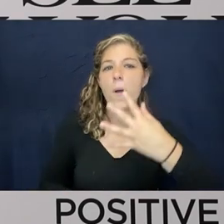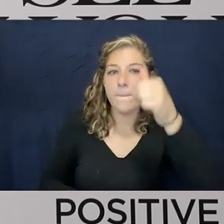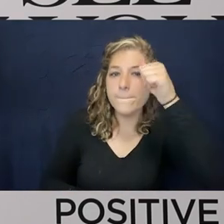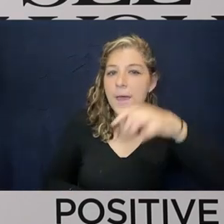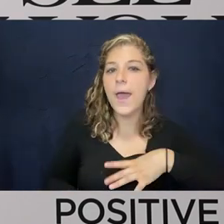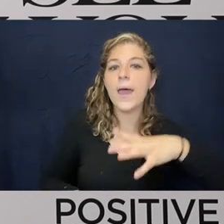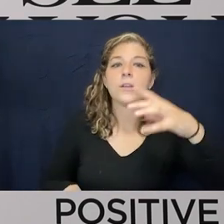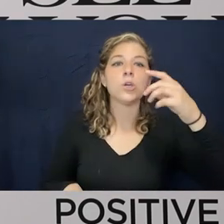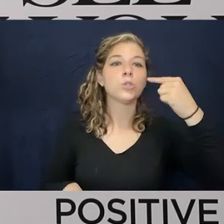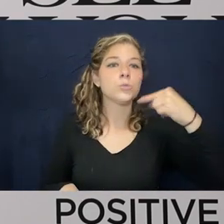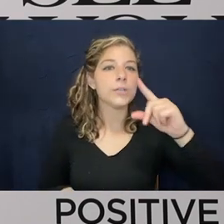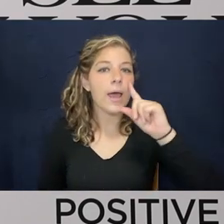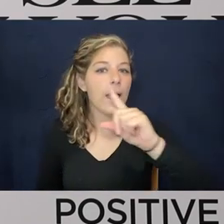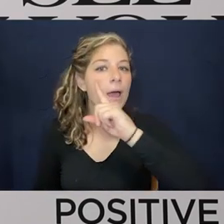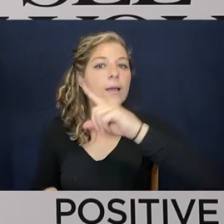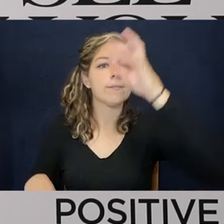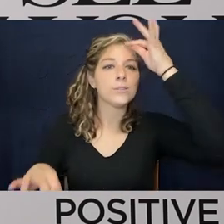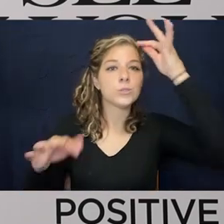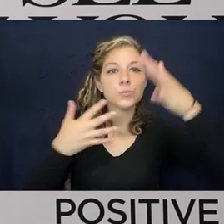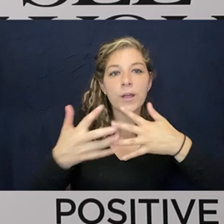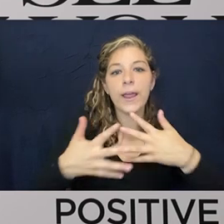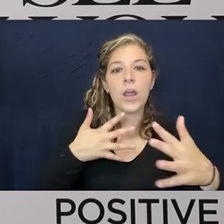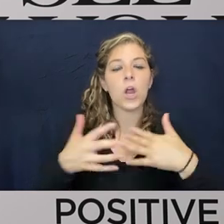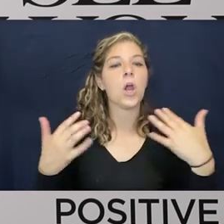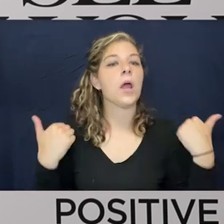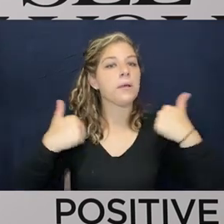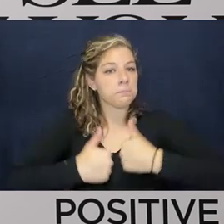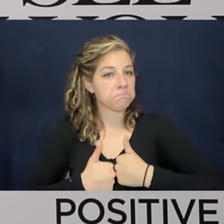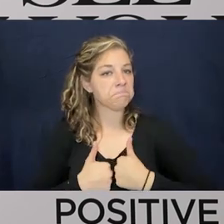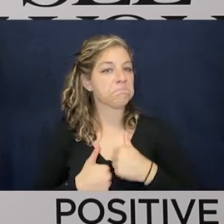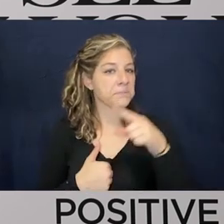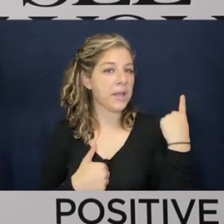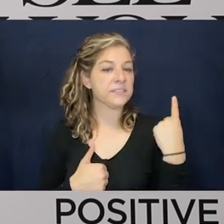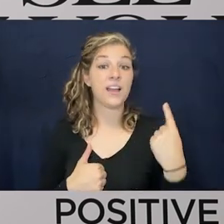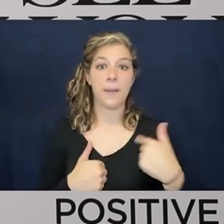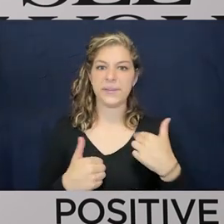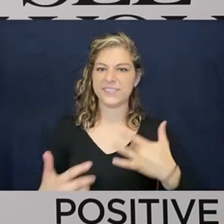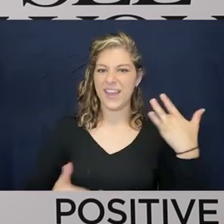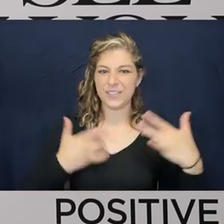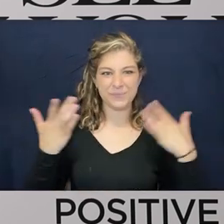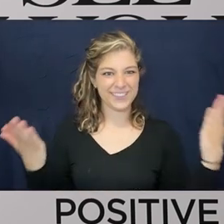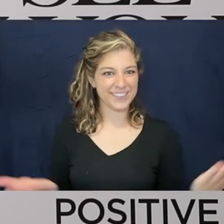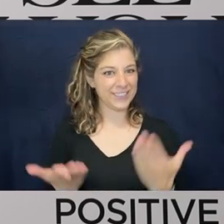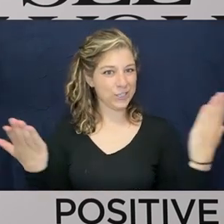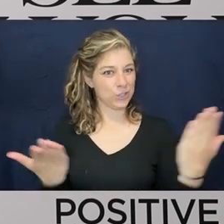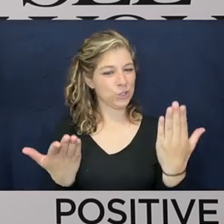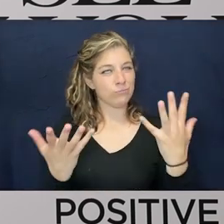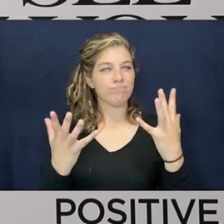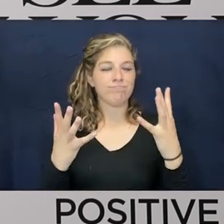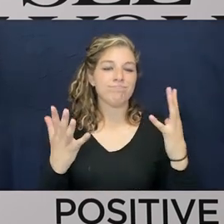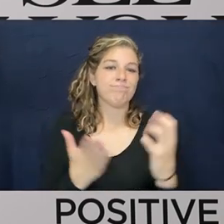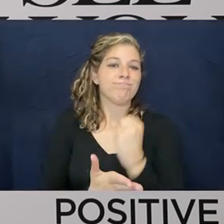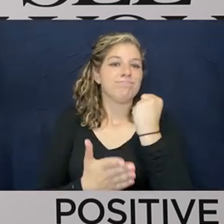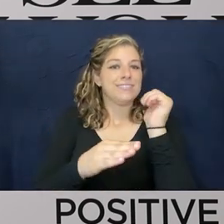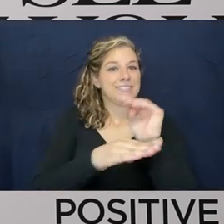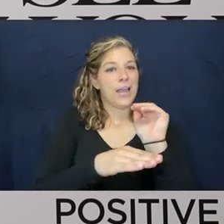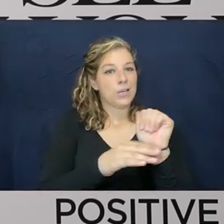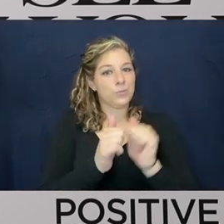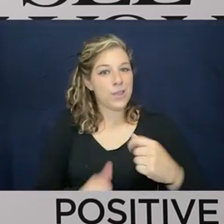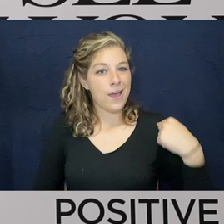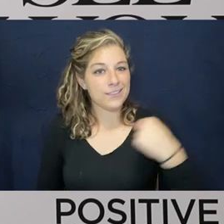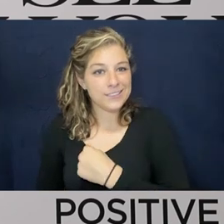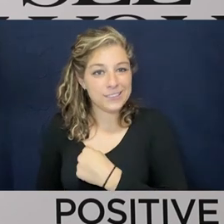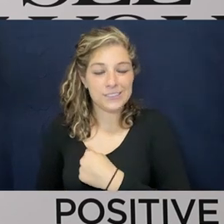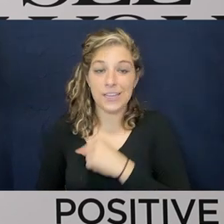hair, green eyes, and I'm wearing a black jacket with a light blue shirt. We are so thrilled you can be here to share this incredible event with